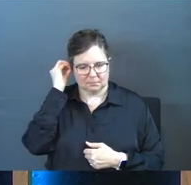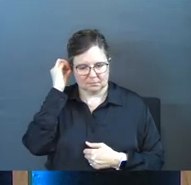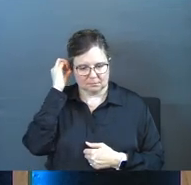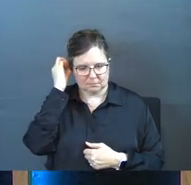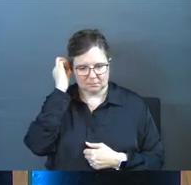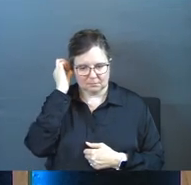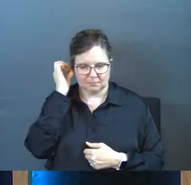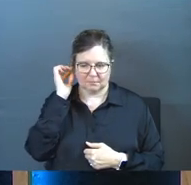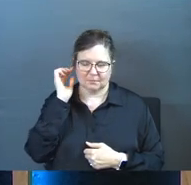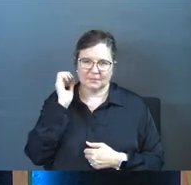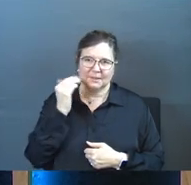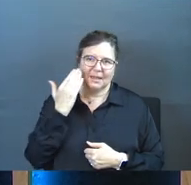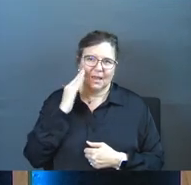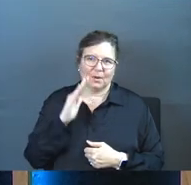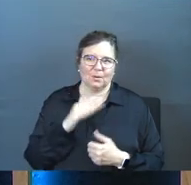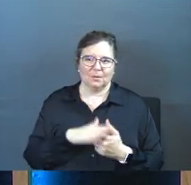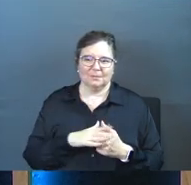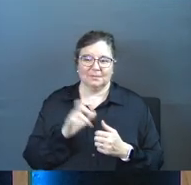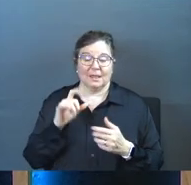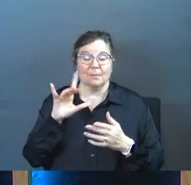I don't know about better be spotless.